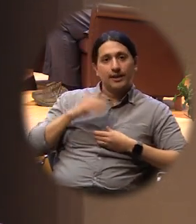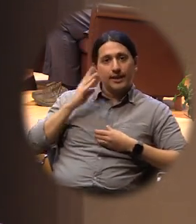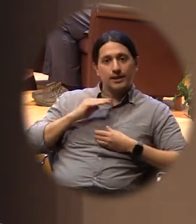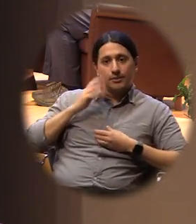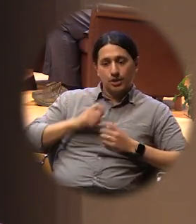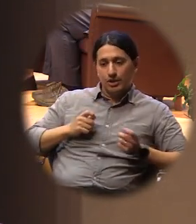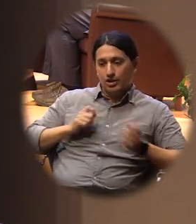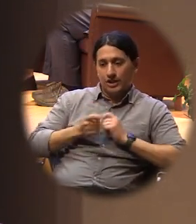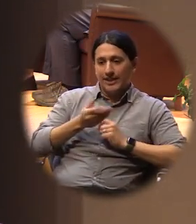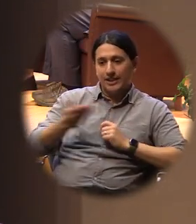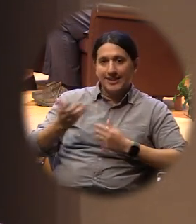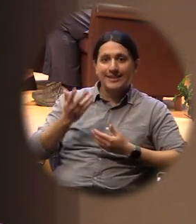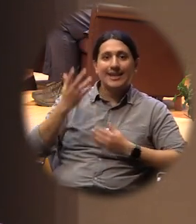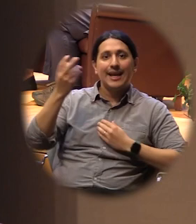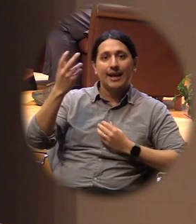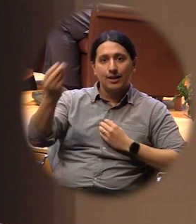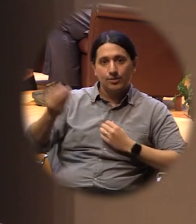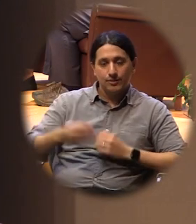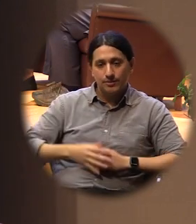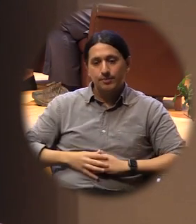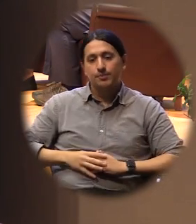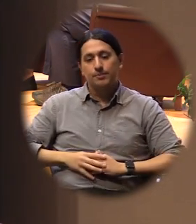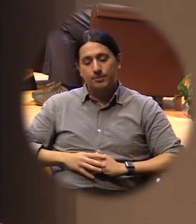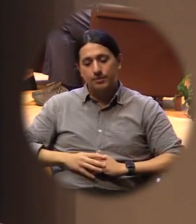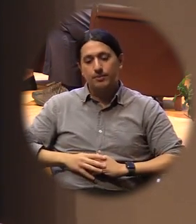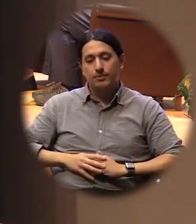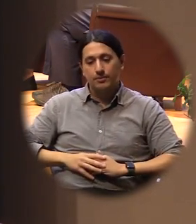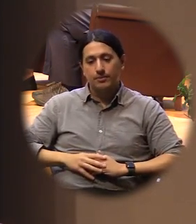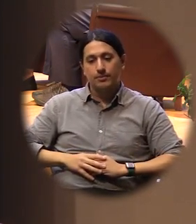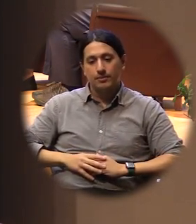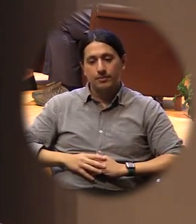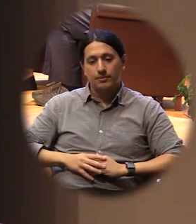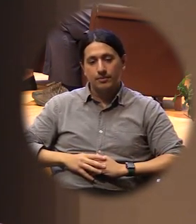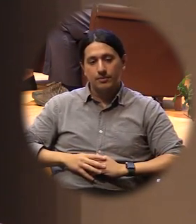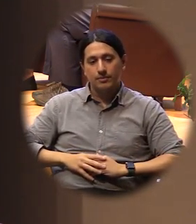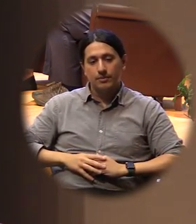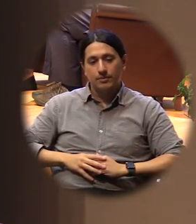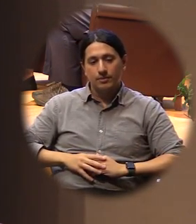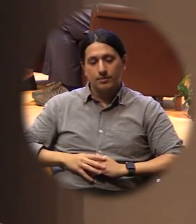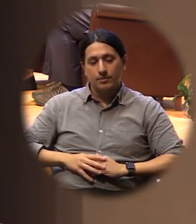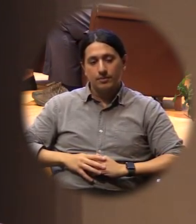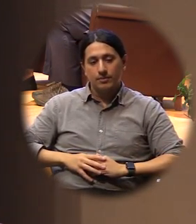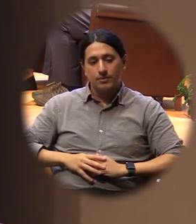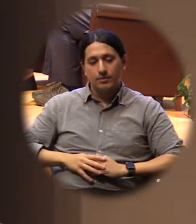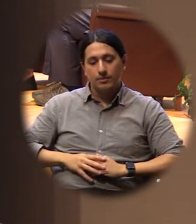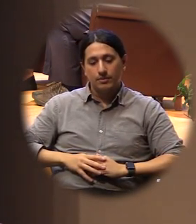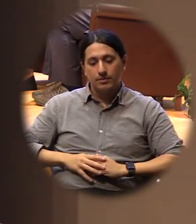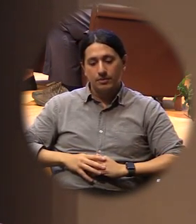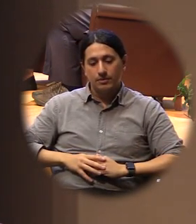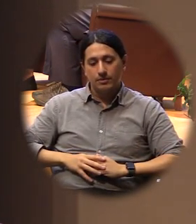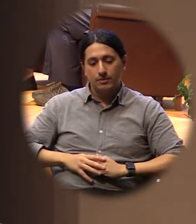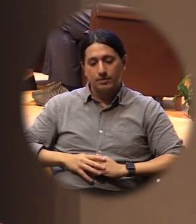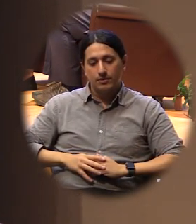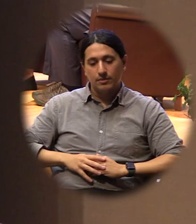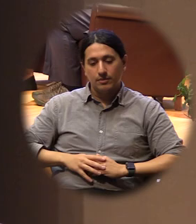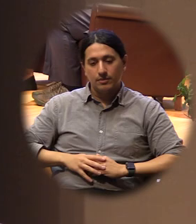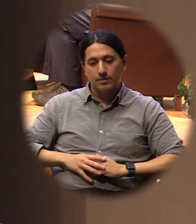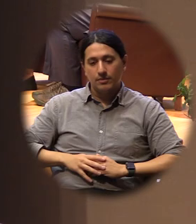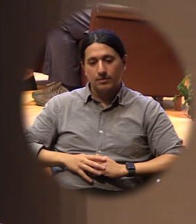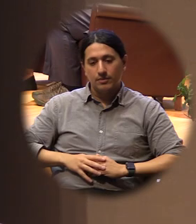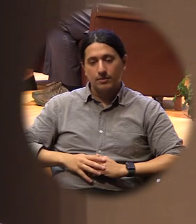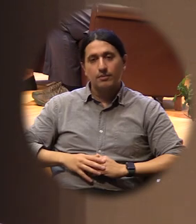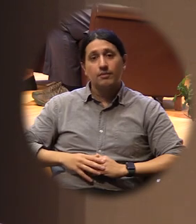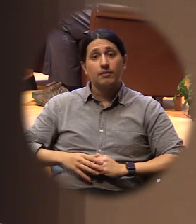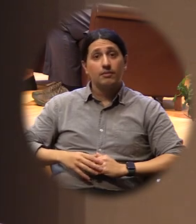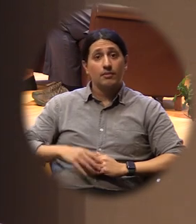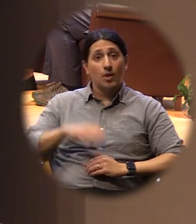externally. So to stop thinking of difference as a static